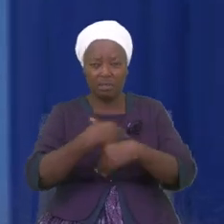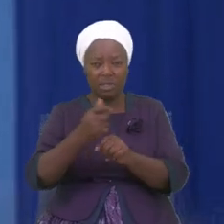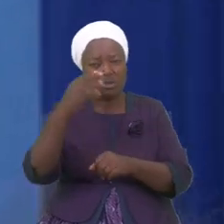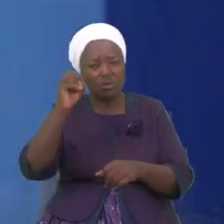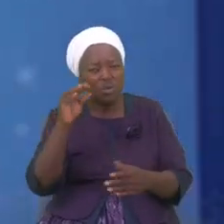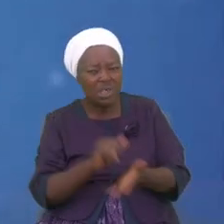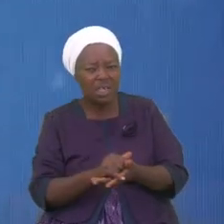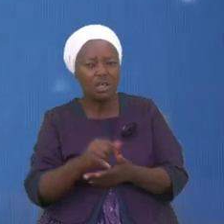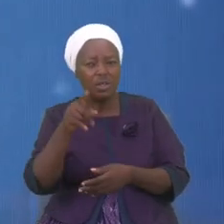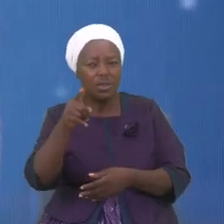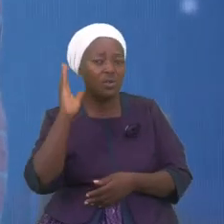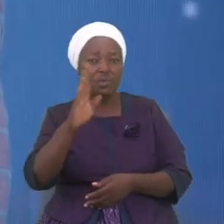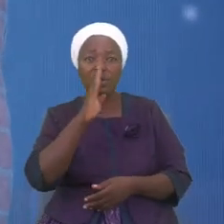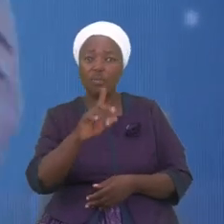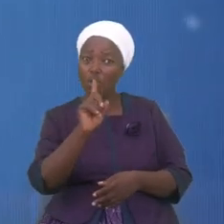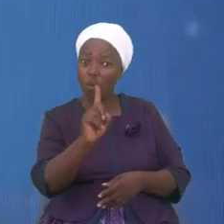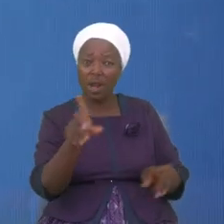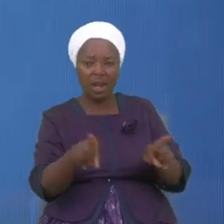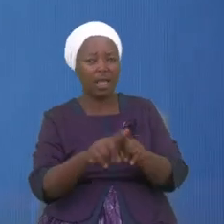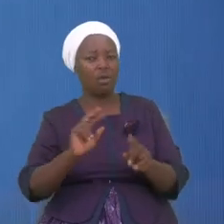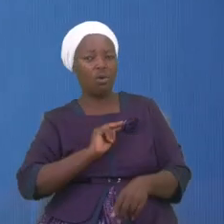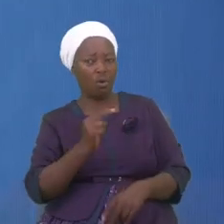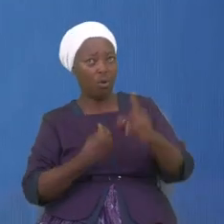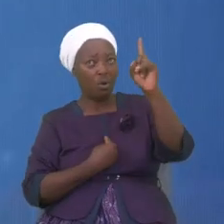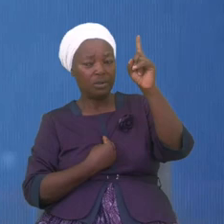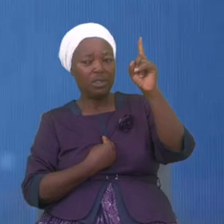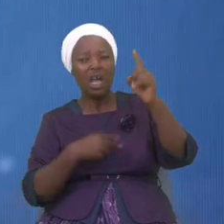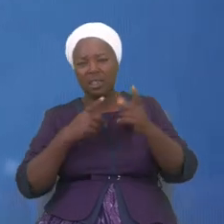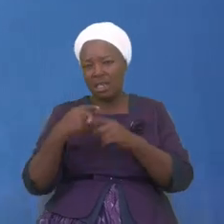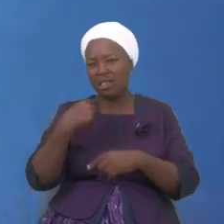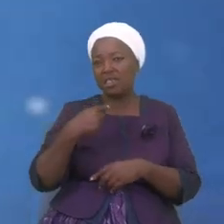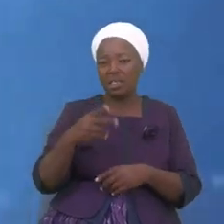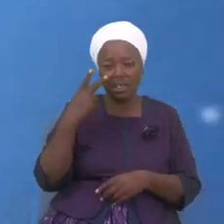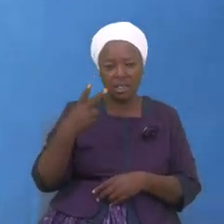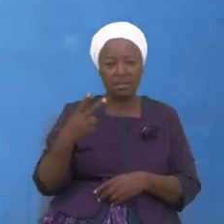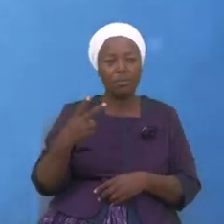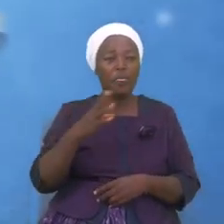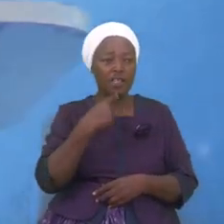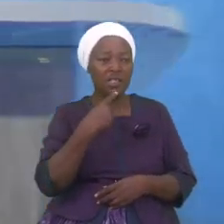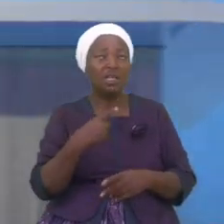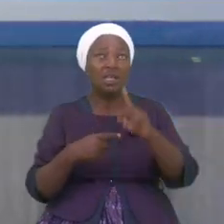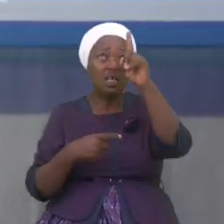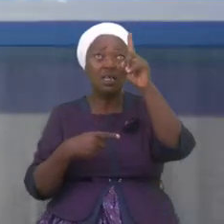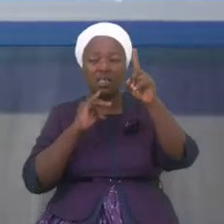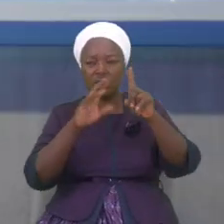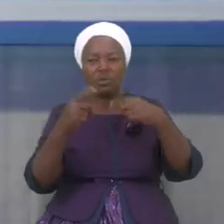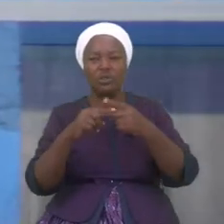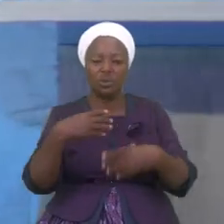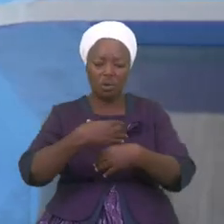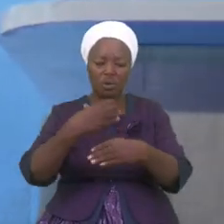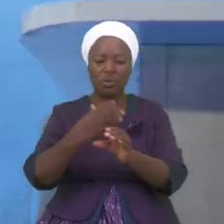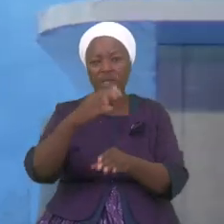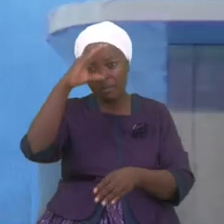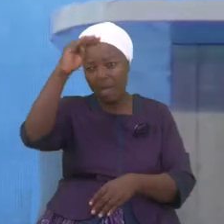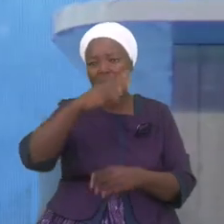you will be one like us. Look at them, he said. He said, is going to create man, and he